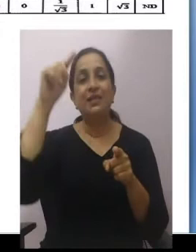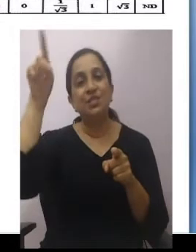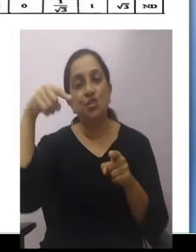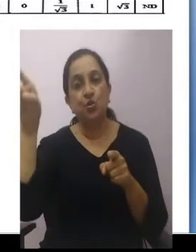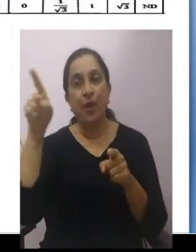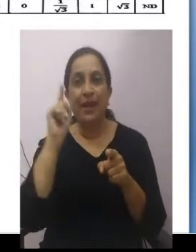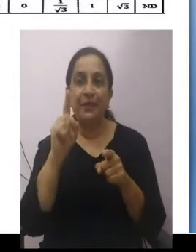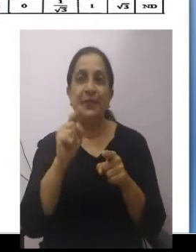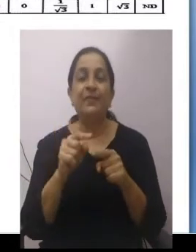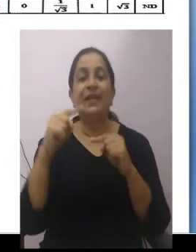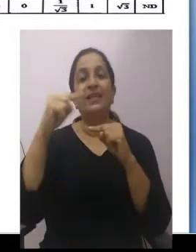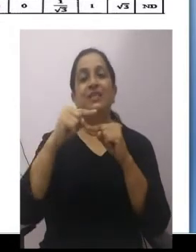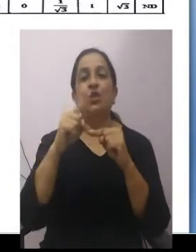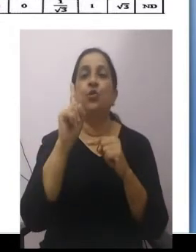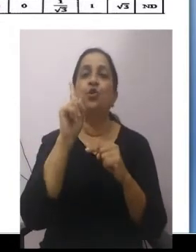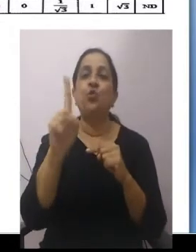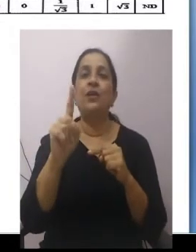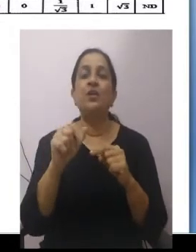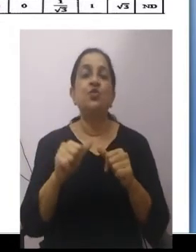is nothing but 1.